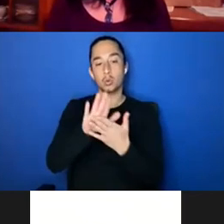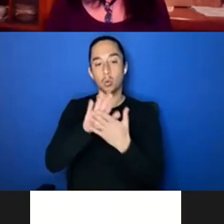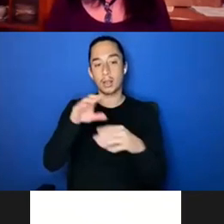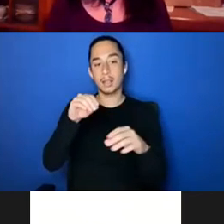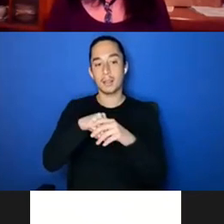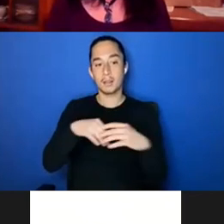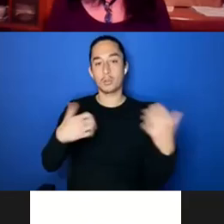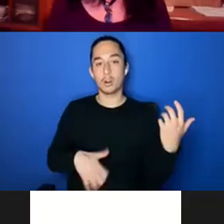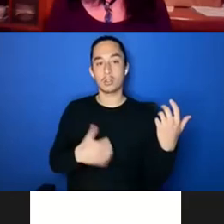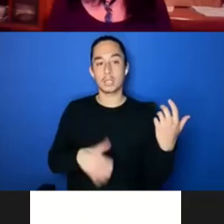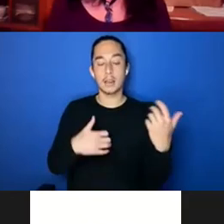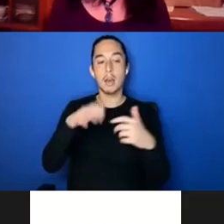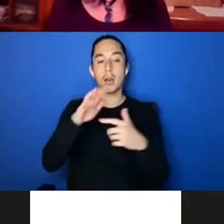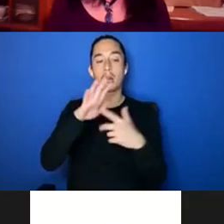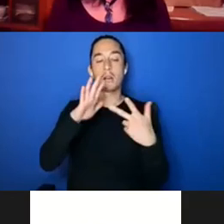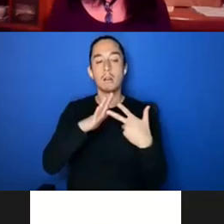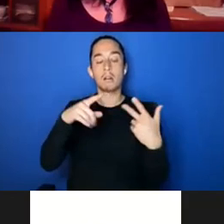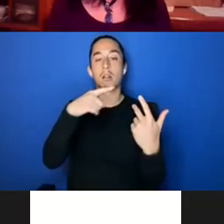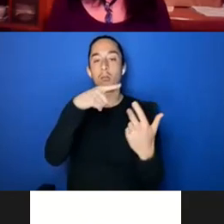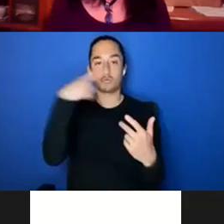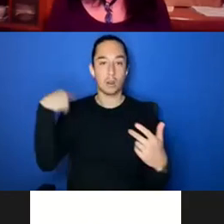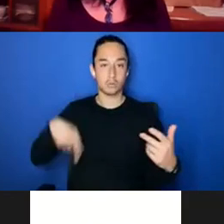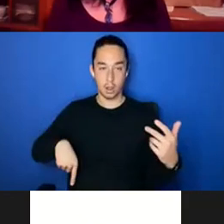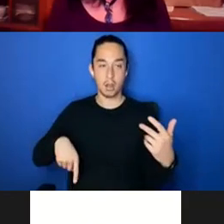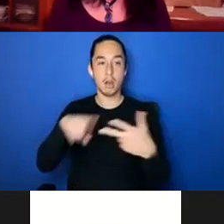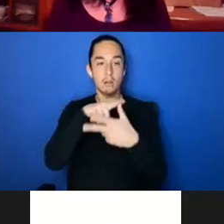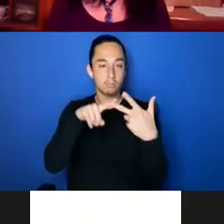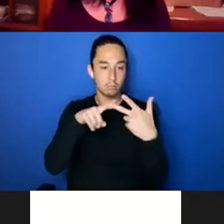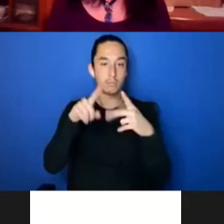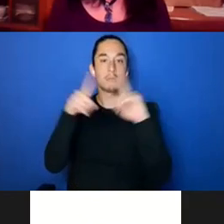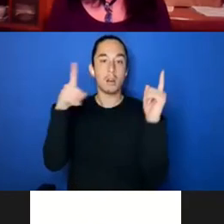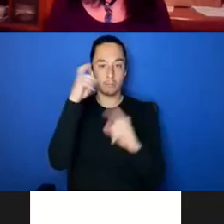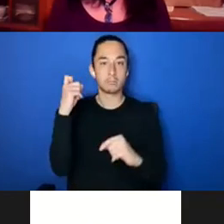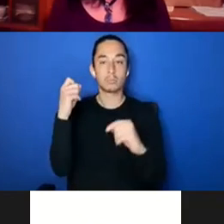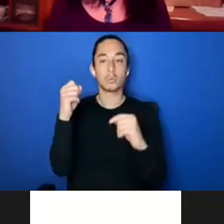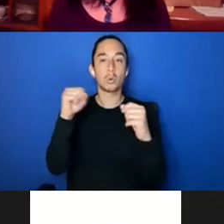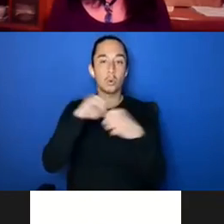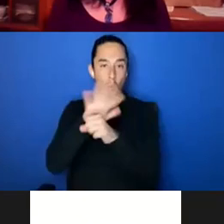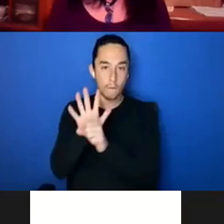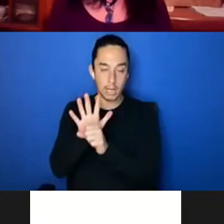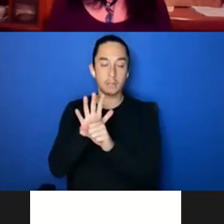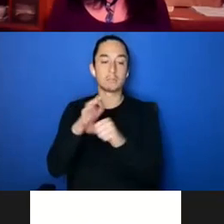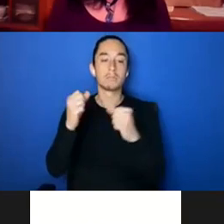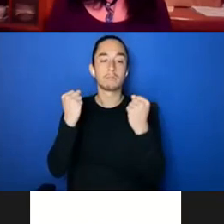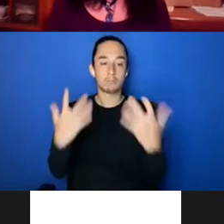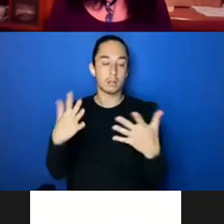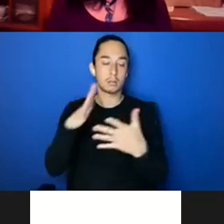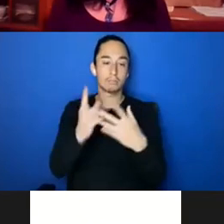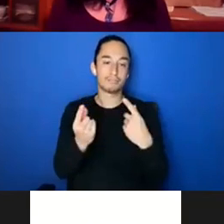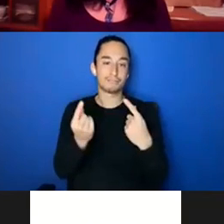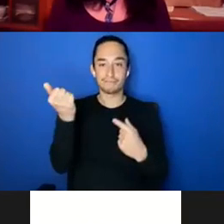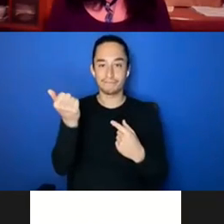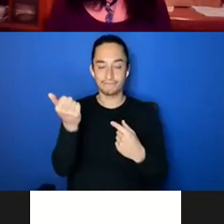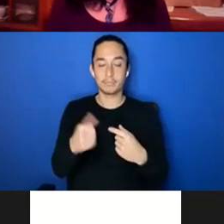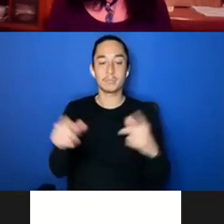Argentina, and a school in Russia. However, because of COVID, a lot of those things have been eliminated.